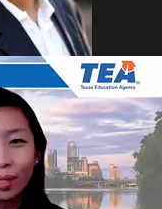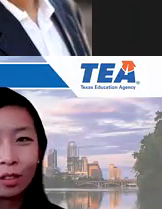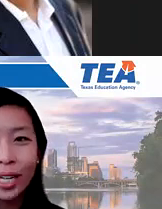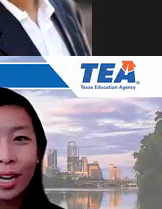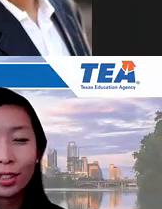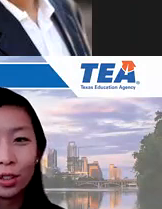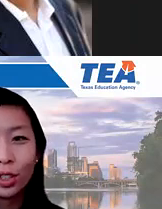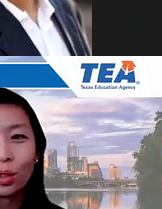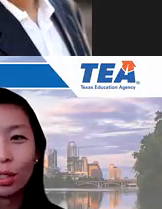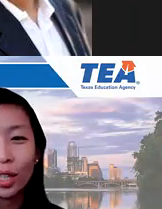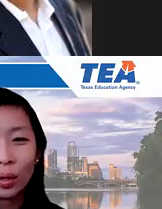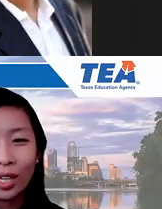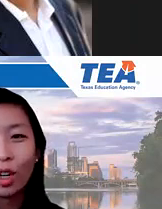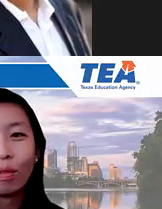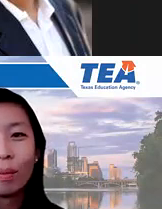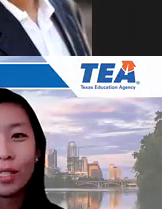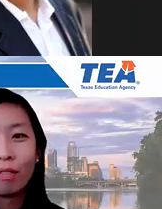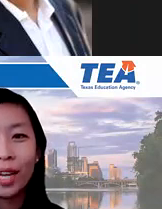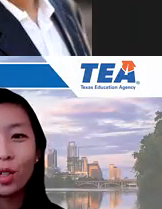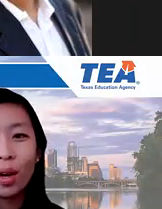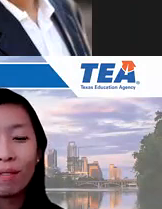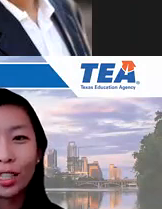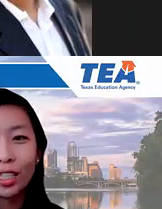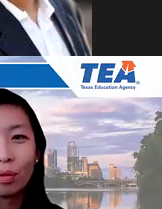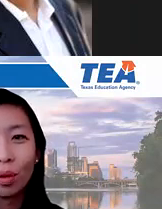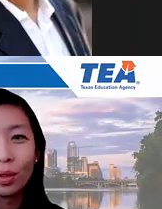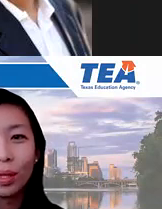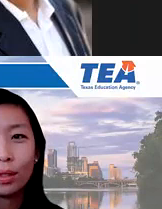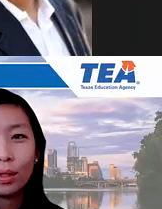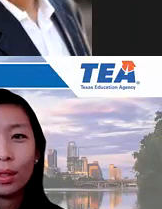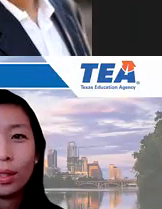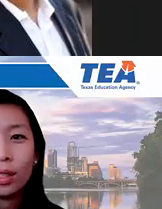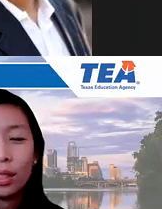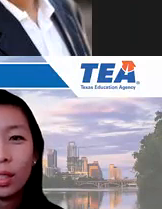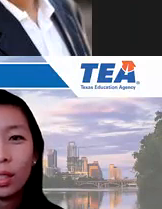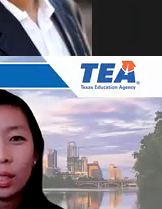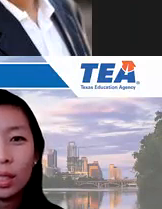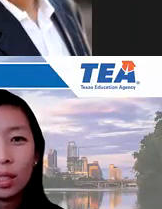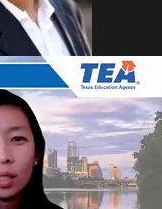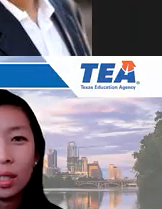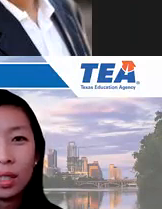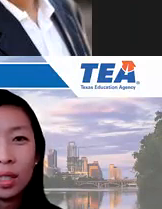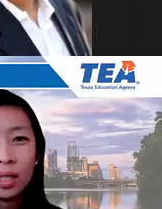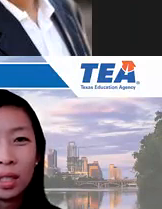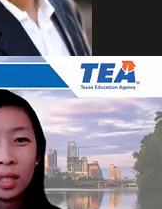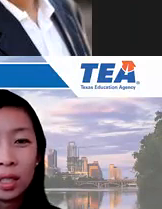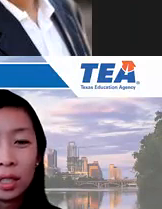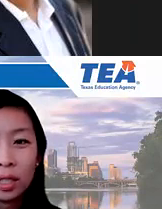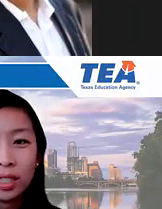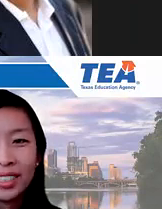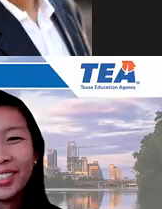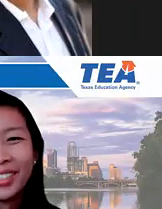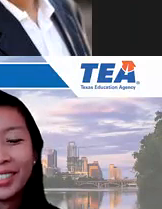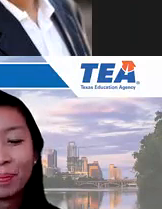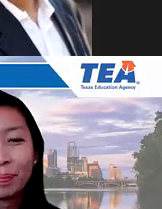let me let Jose also just do a really quick intro of himself in case you haven't talked to him before as well. Thank you. Good afternoon. Buenas tardes.